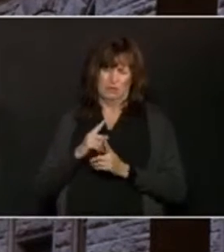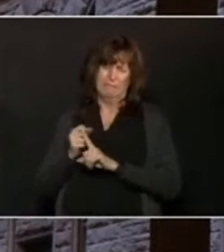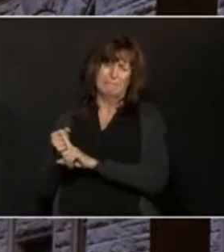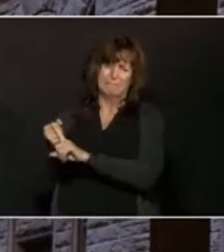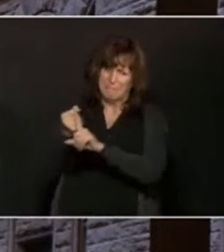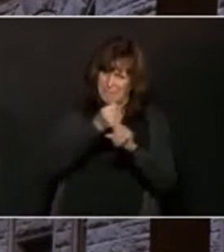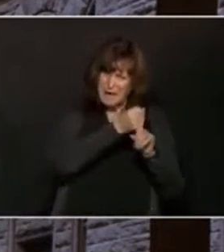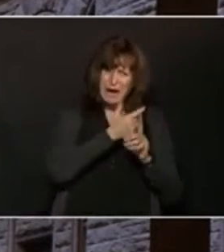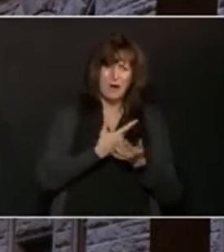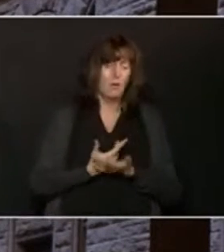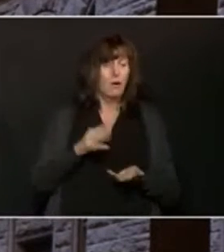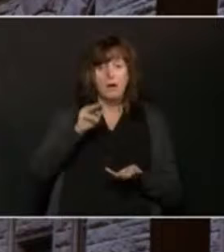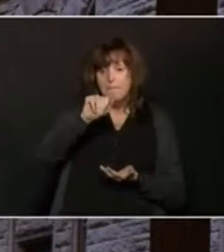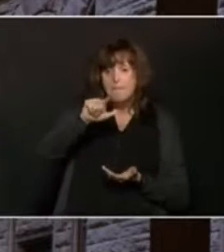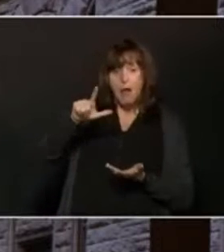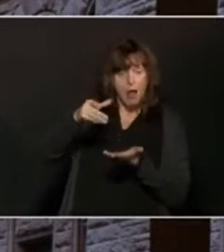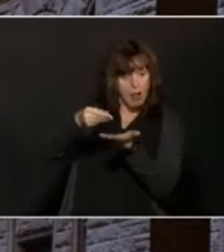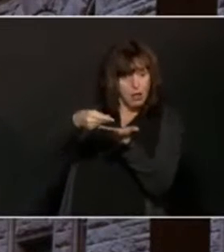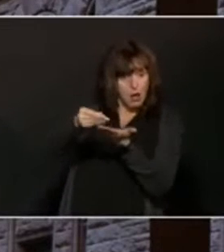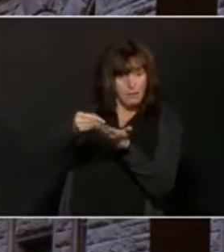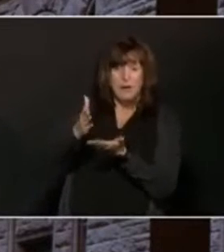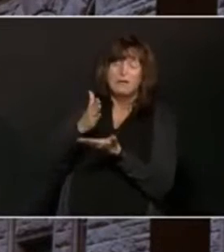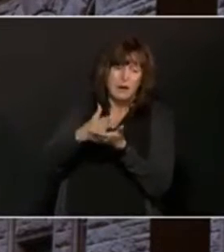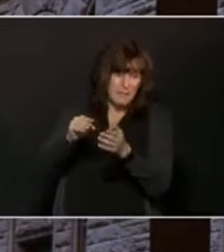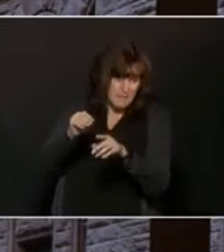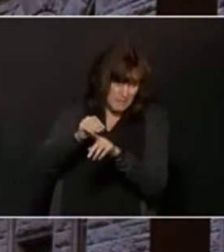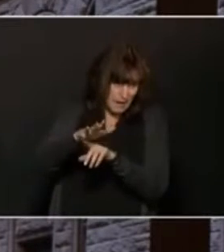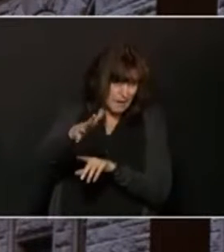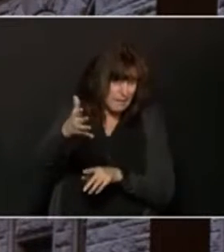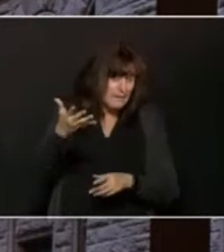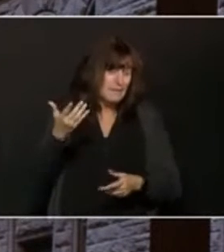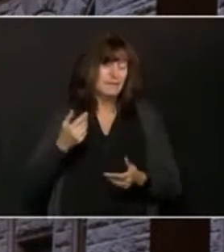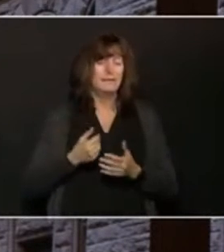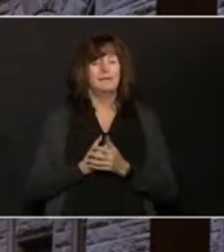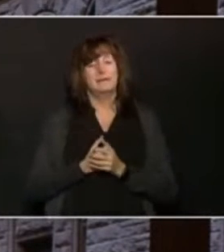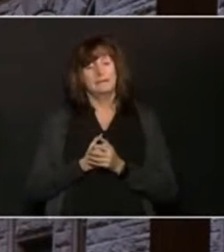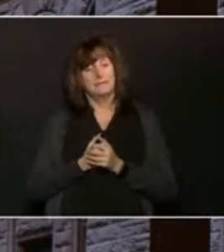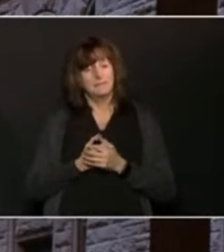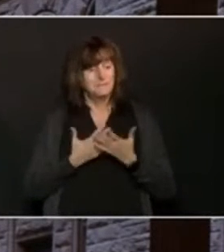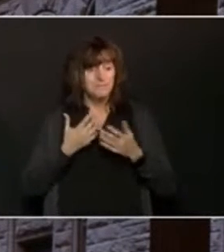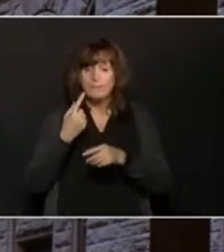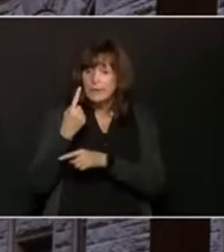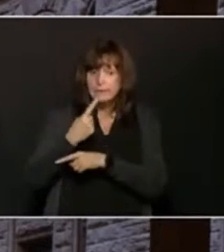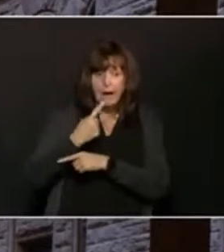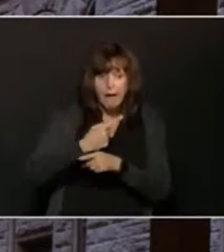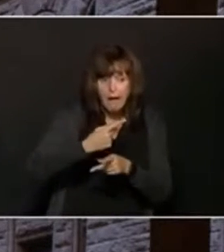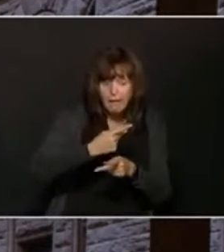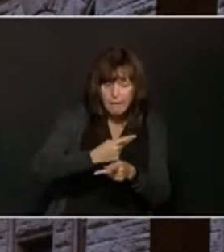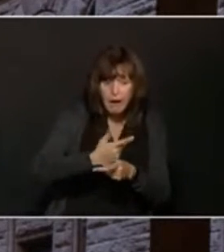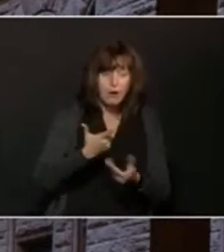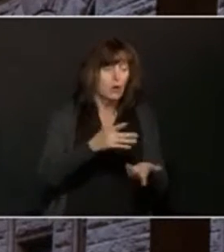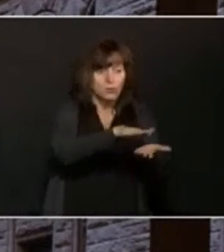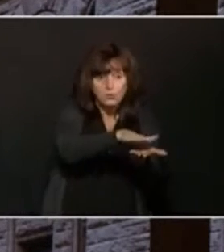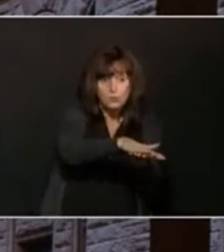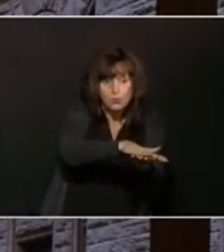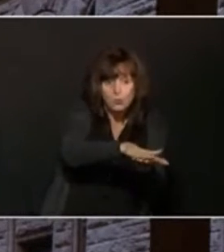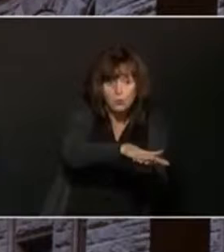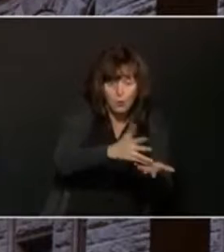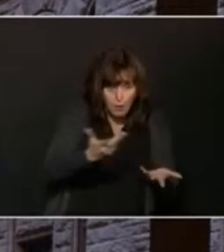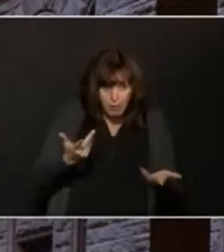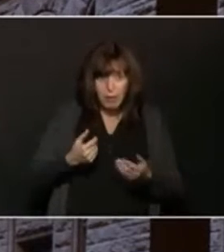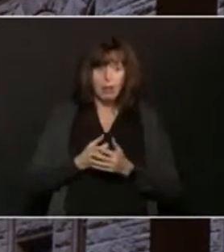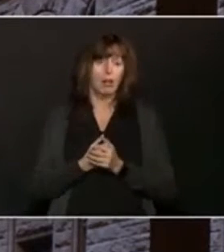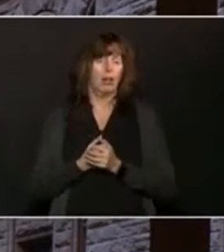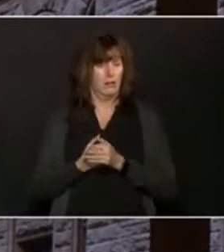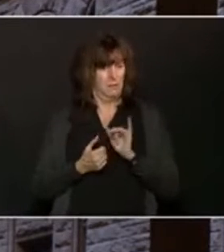malls, day nurseries, schools, and in many cases, as Dr. Brown said, they are reflecting